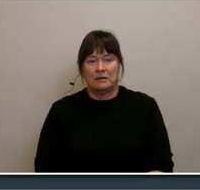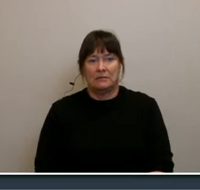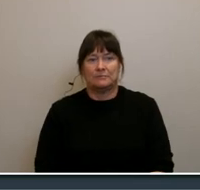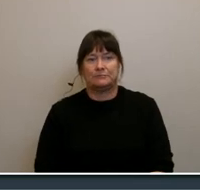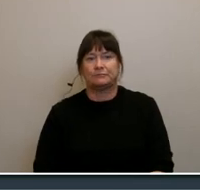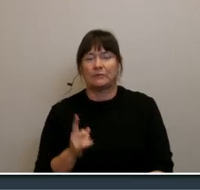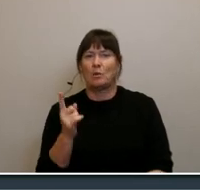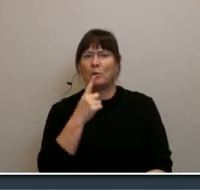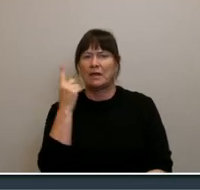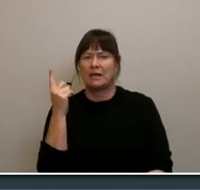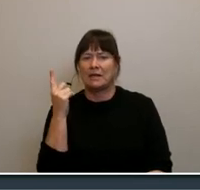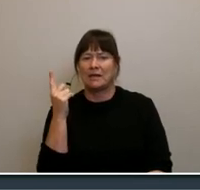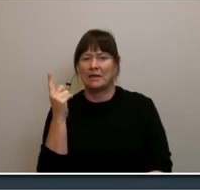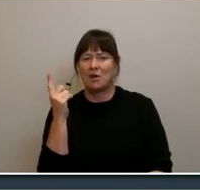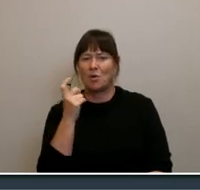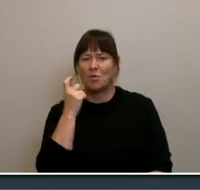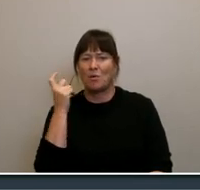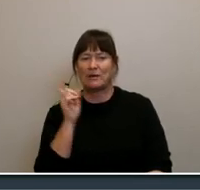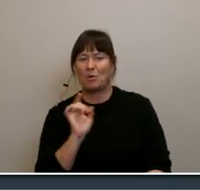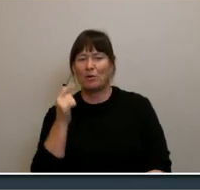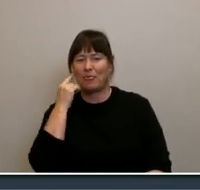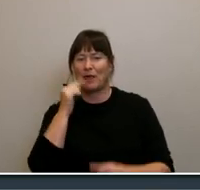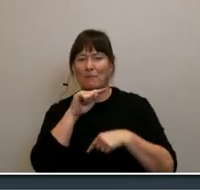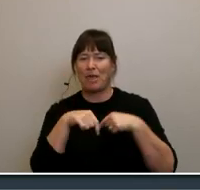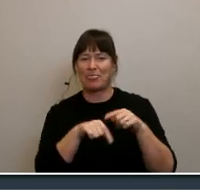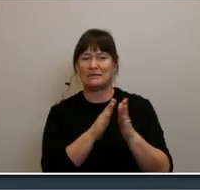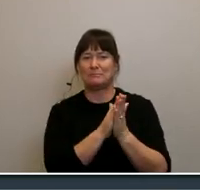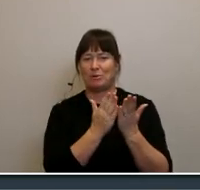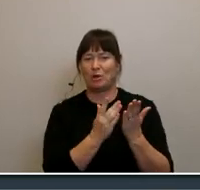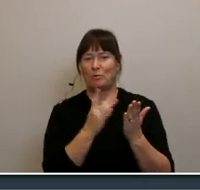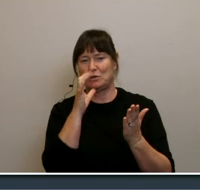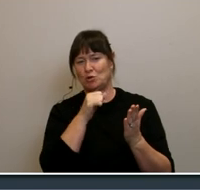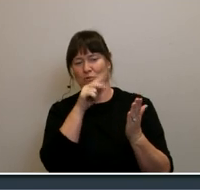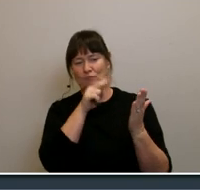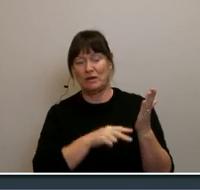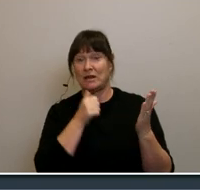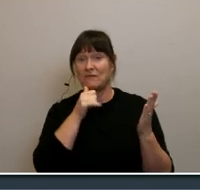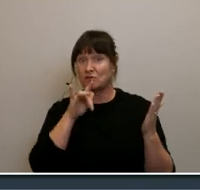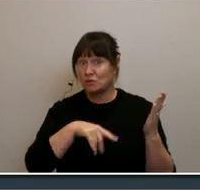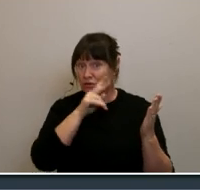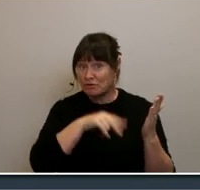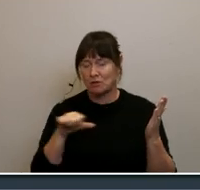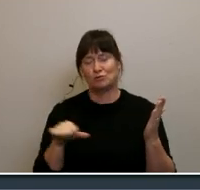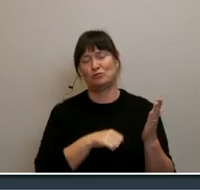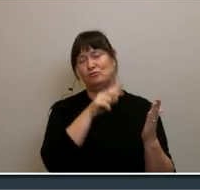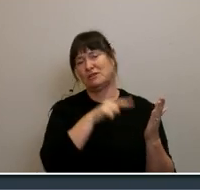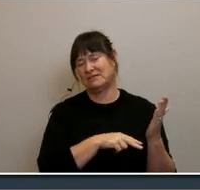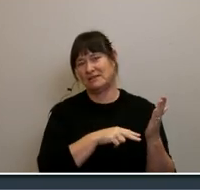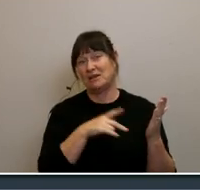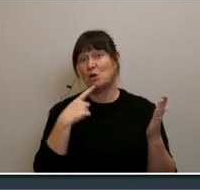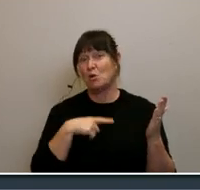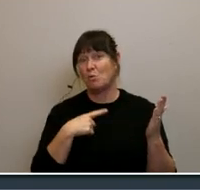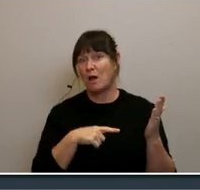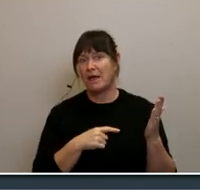We wonder what you've made of this book. We assume you've read it. If you haven't, you really should, because